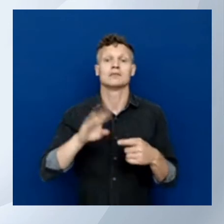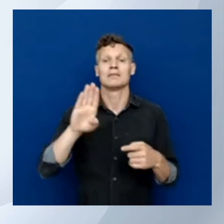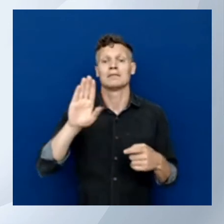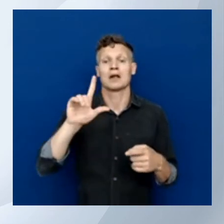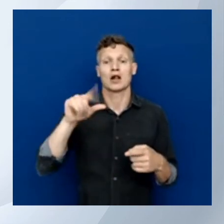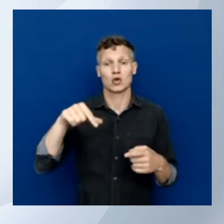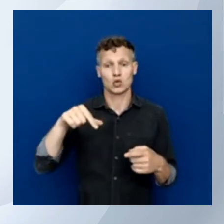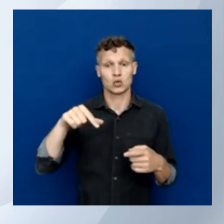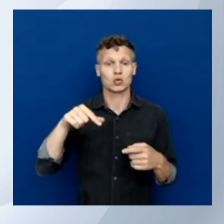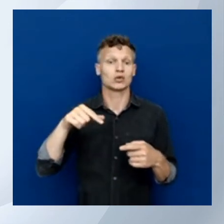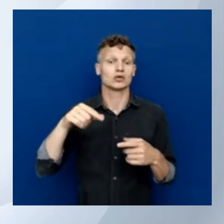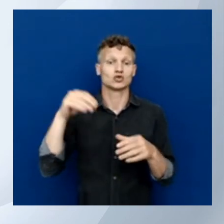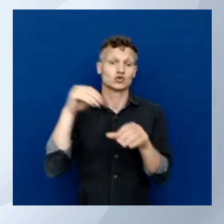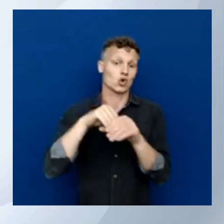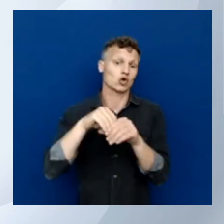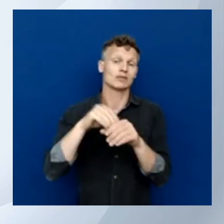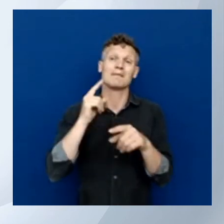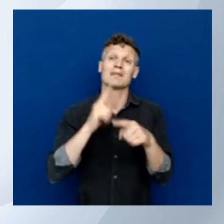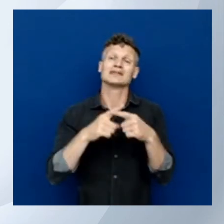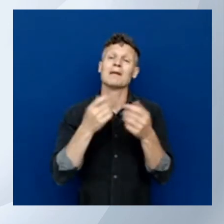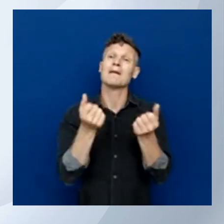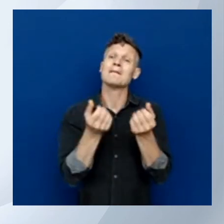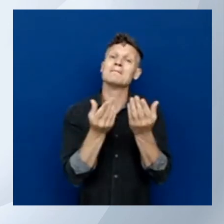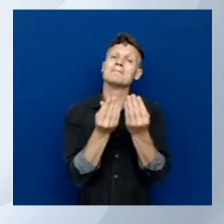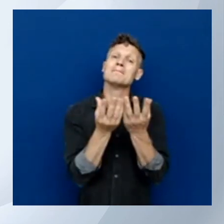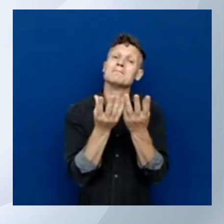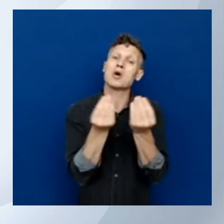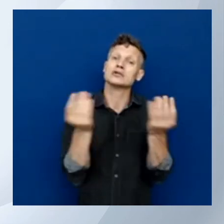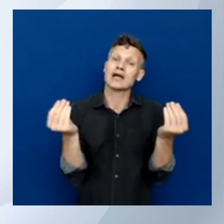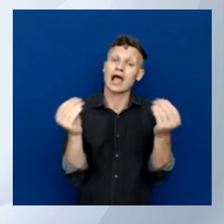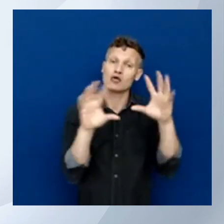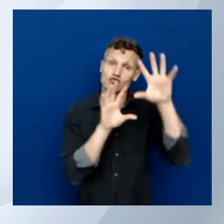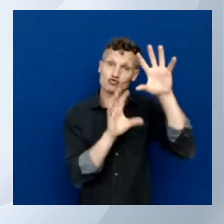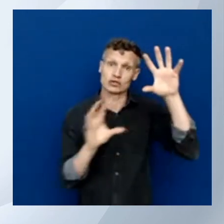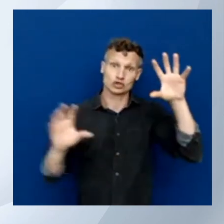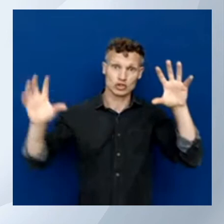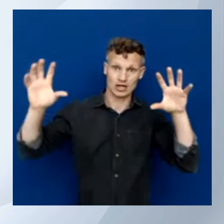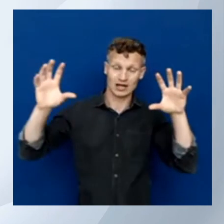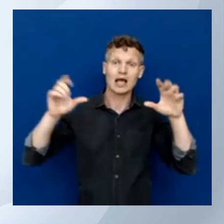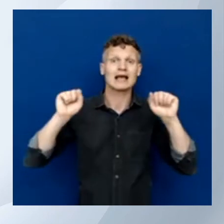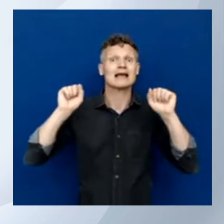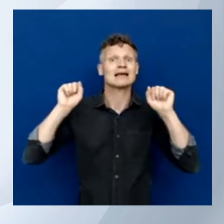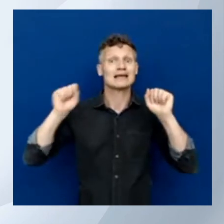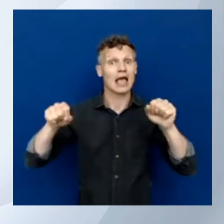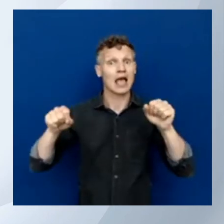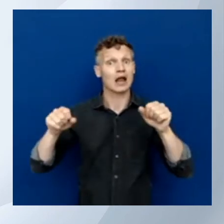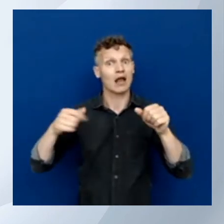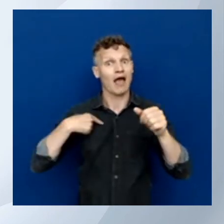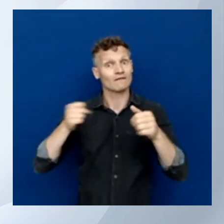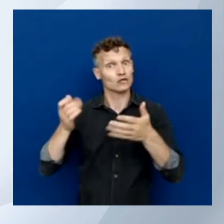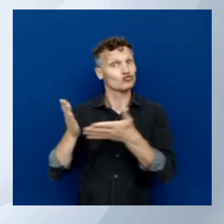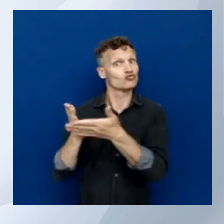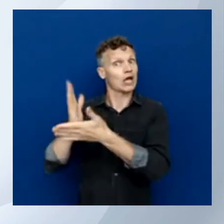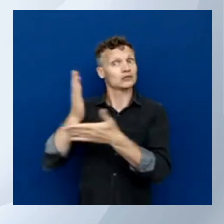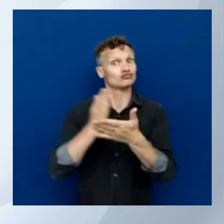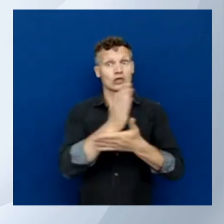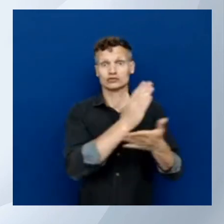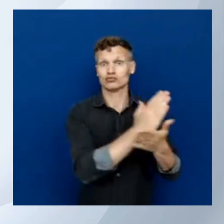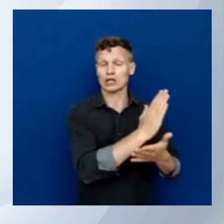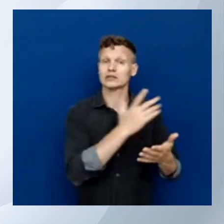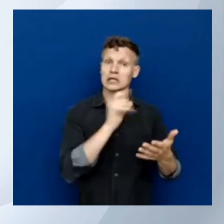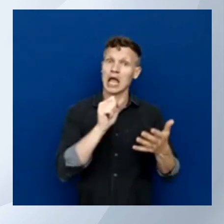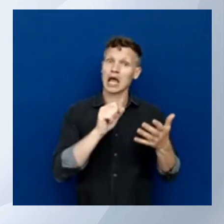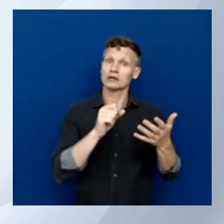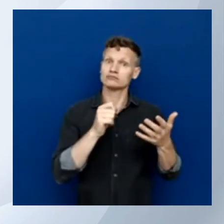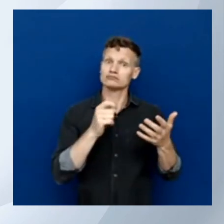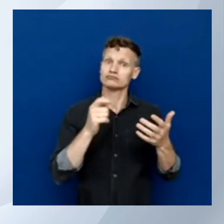writable. So you can have writes in Australia and writes in the UK, and they would happen on the same Cosmos DB